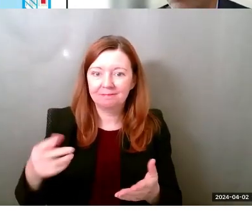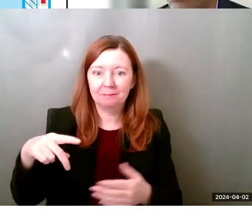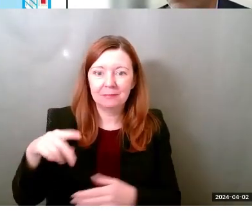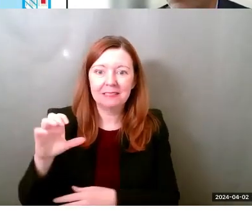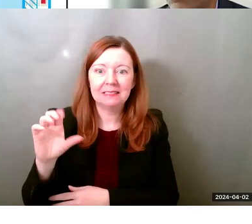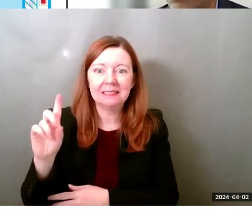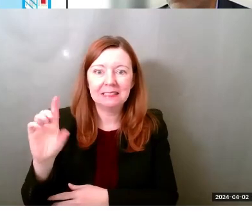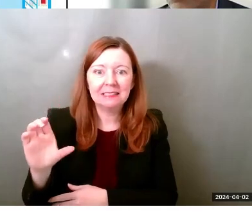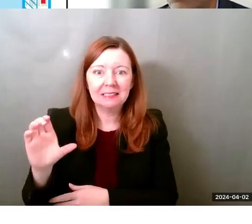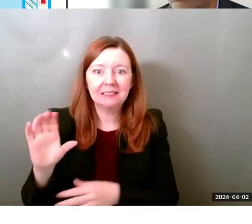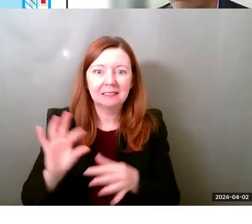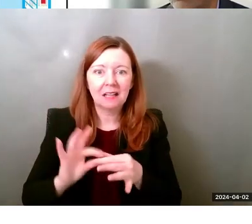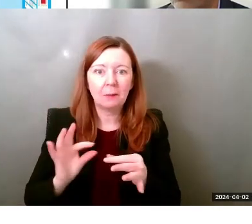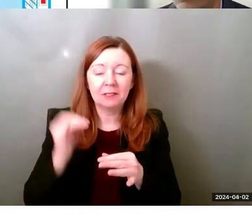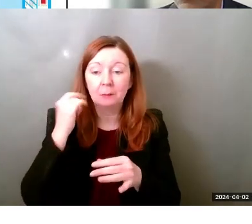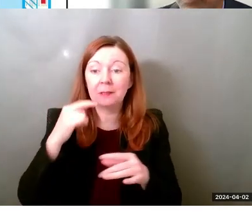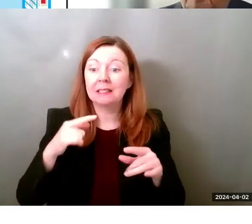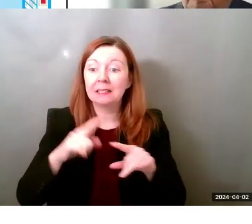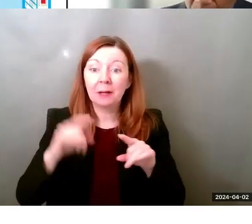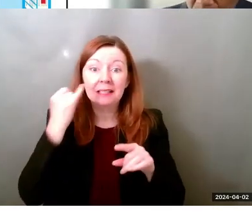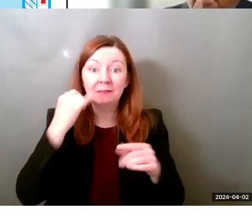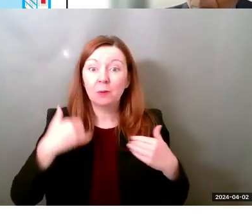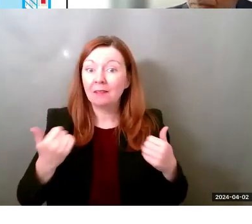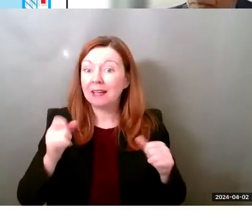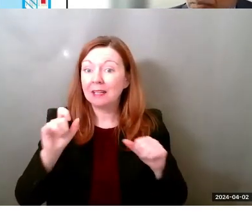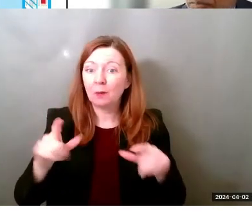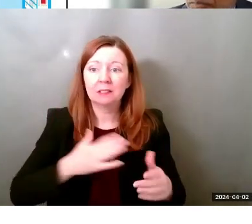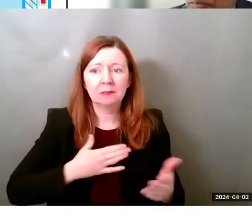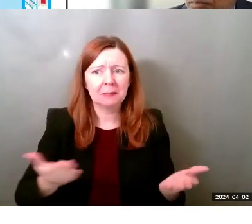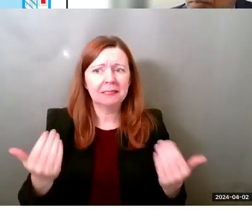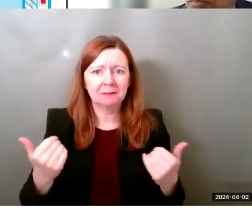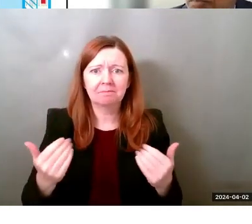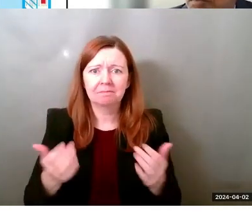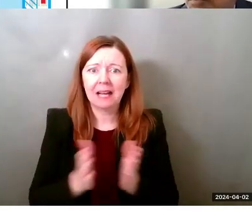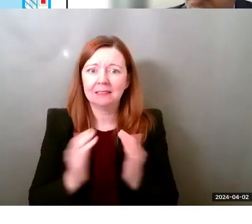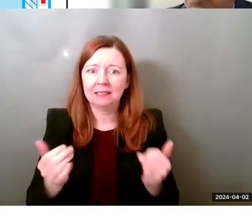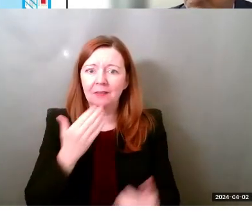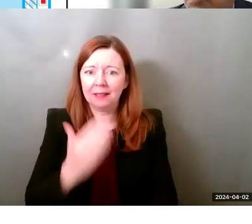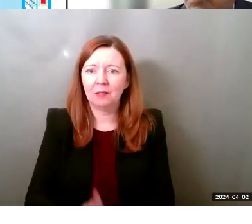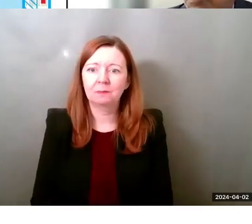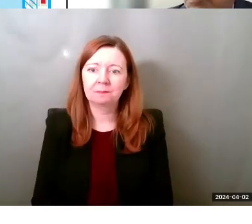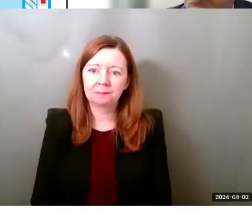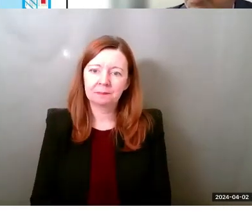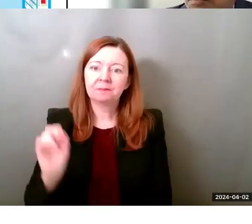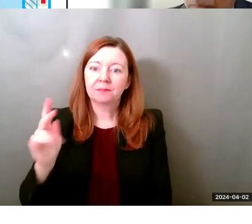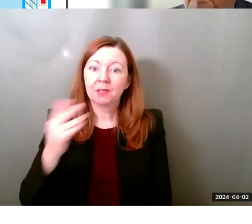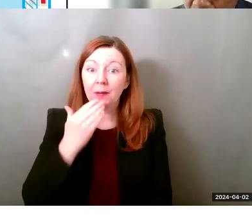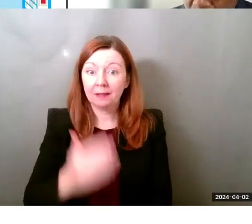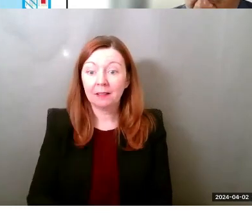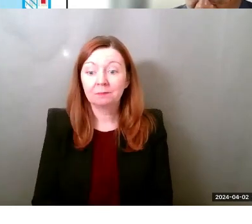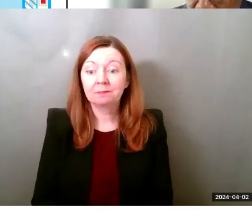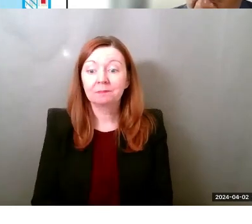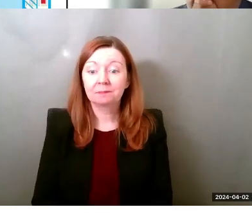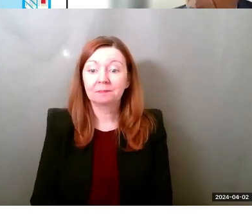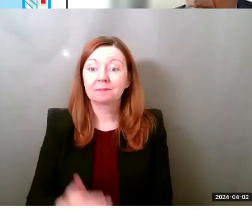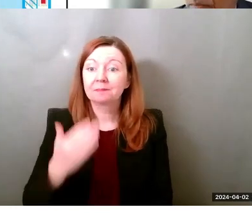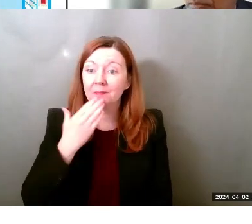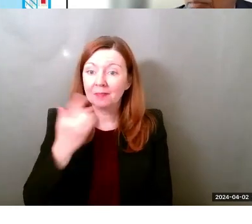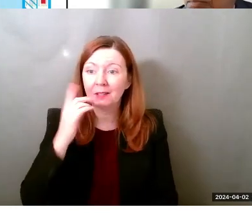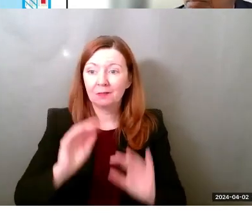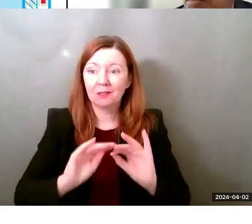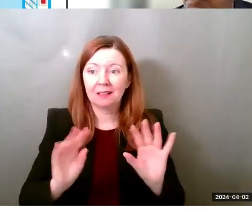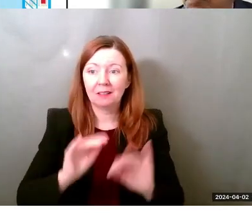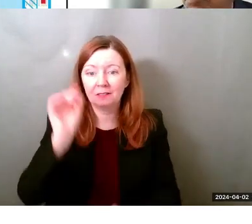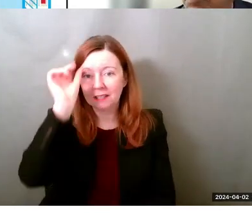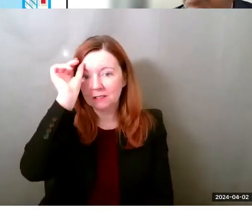PCDC's commentary. But if you have any questions, I think please ask them now. Thank you. All right, thank you. Yeah, thank you for the